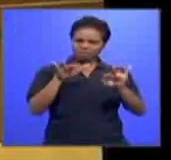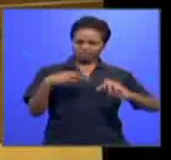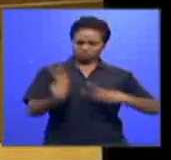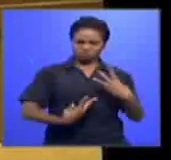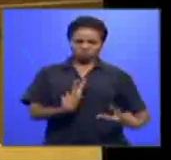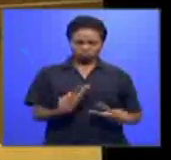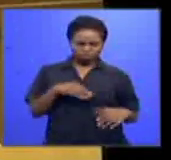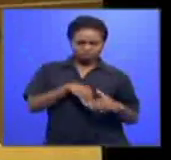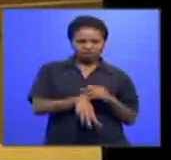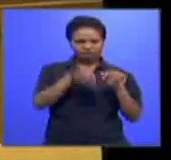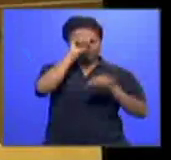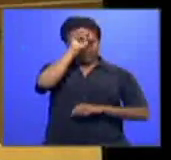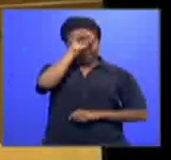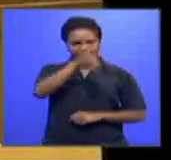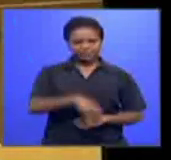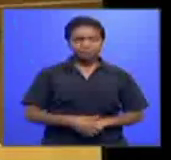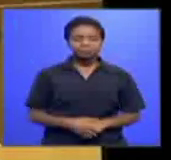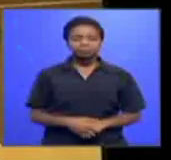Honorable members, distinguished guests,